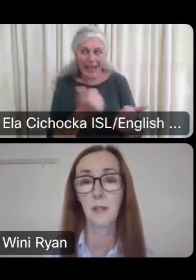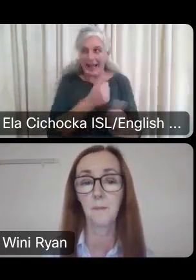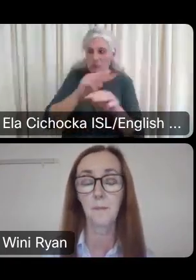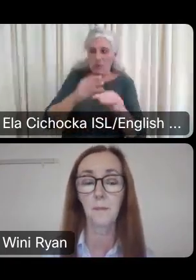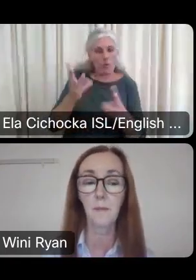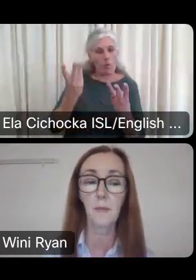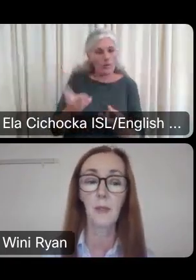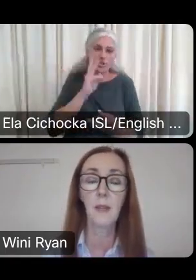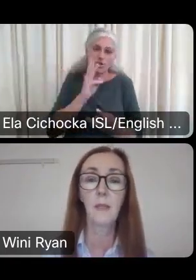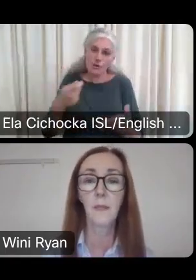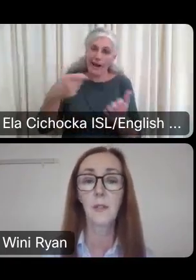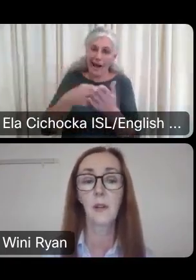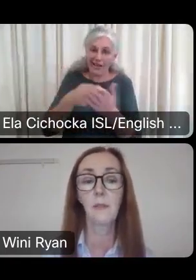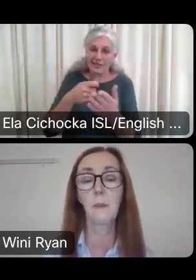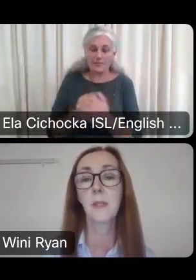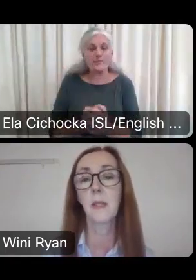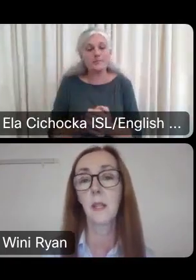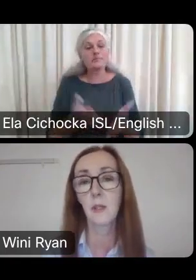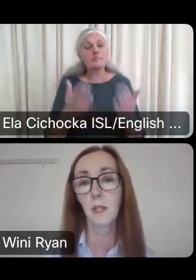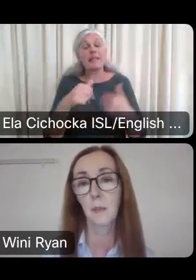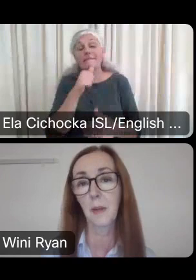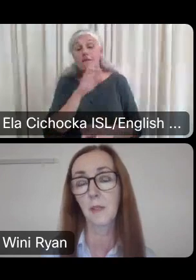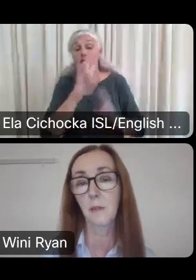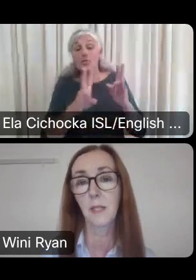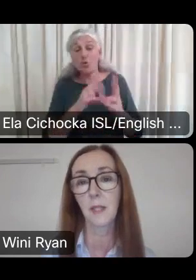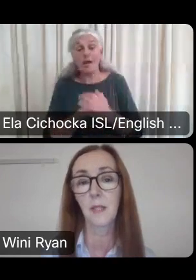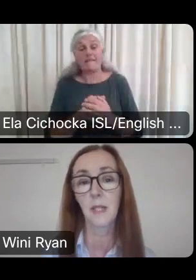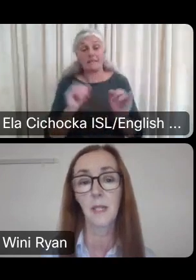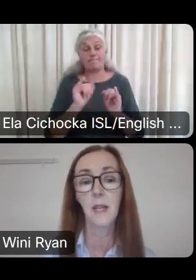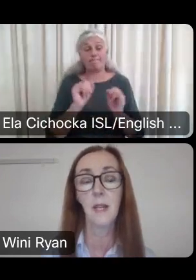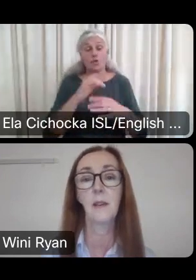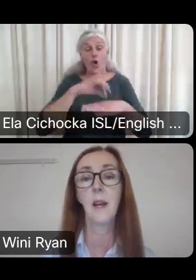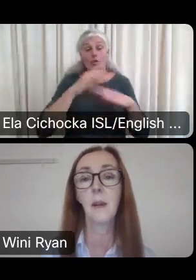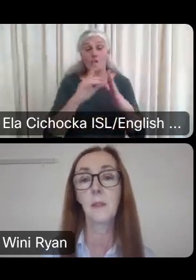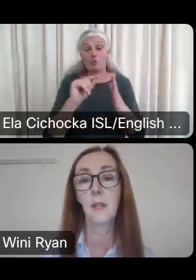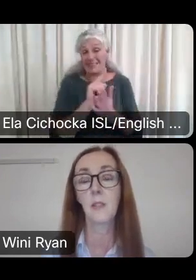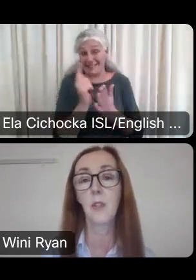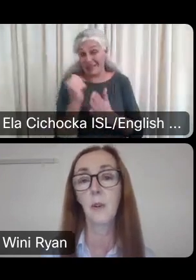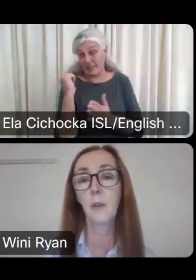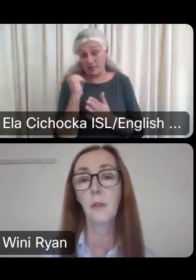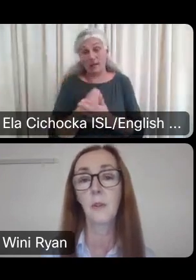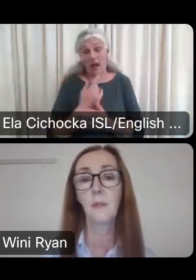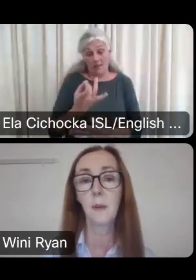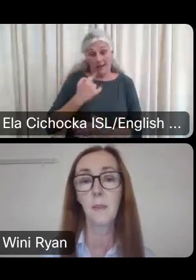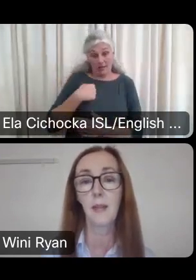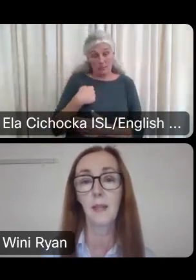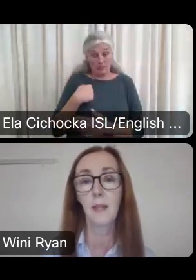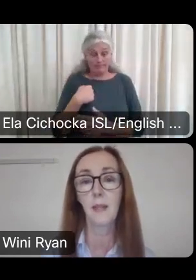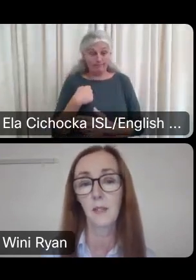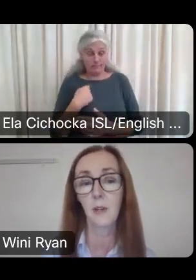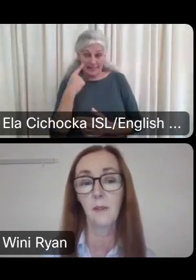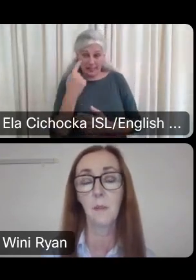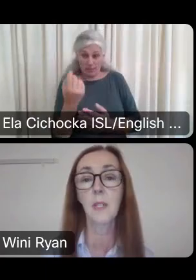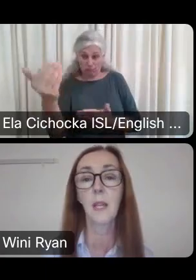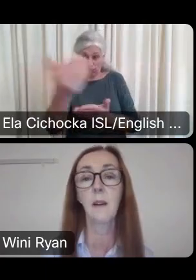add. The first survey was in acute hospitals in 2017, and I was asked to look through the feedback of